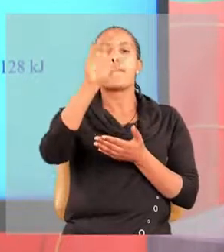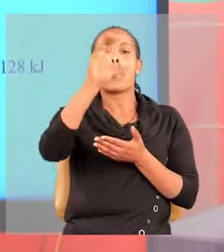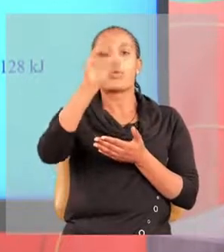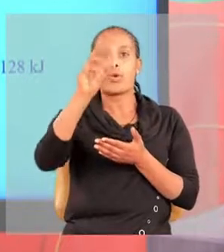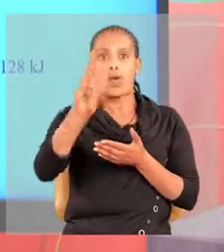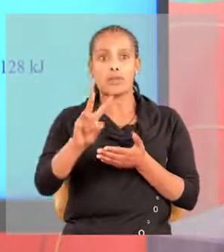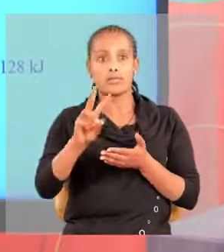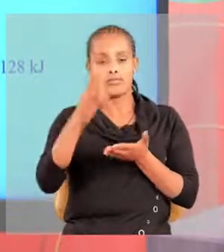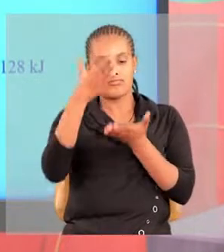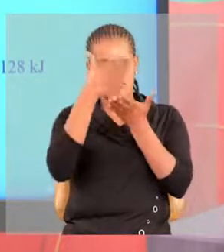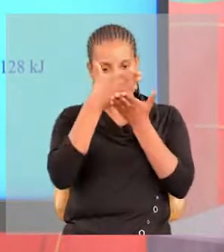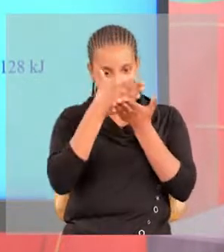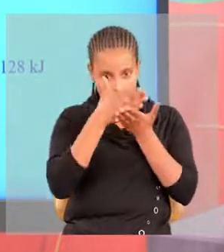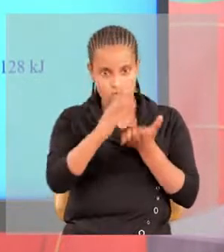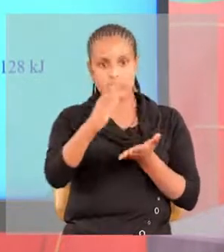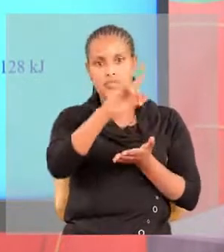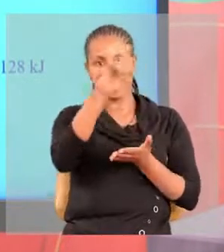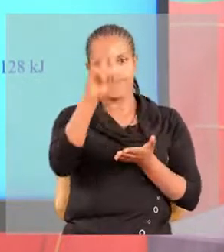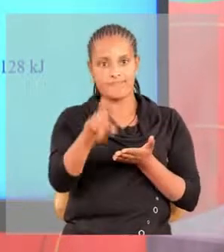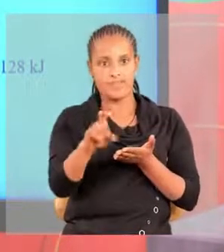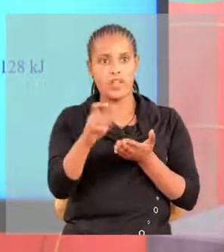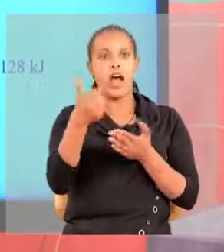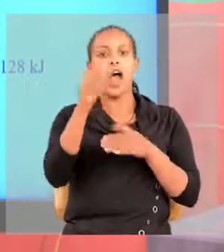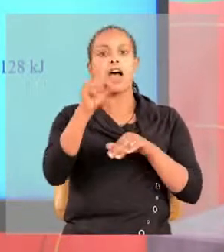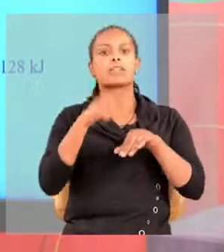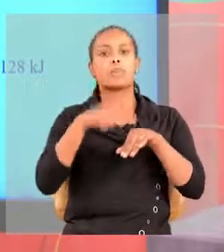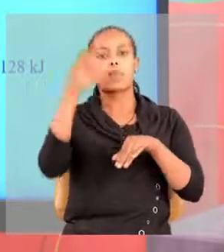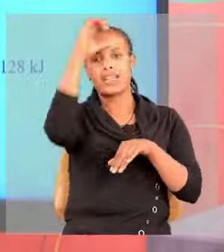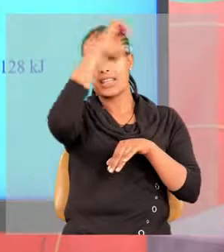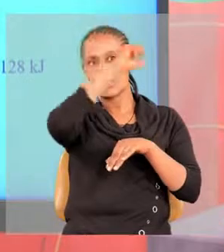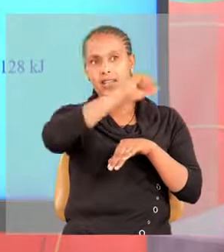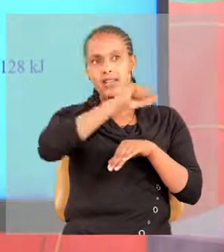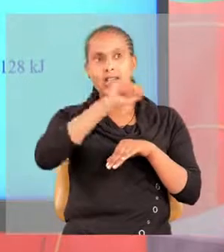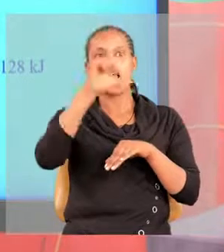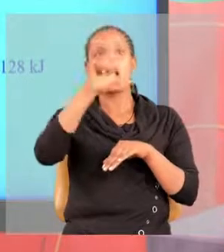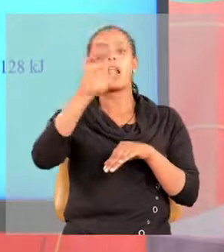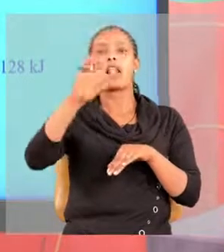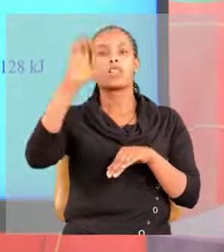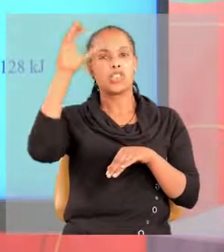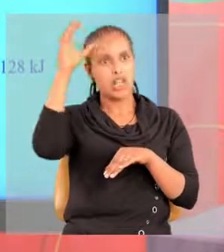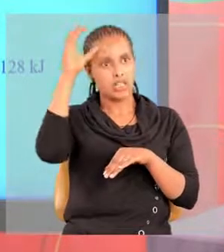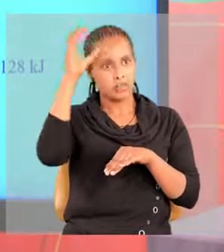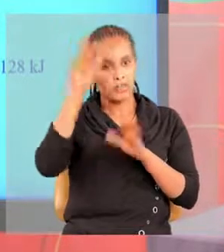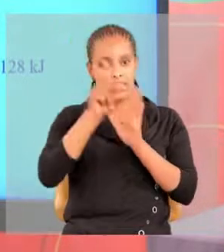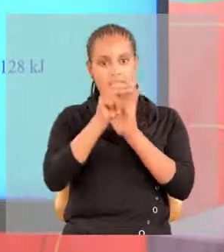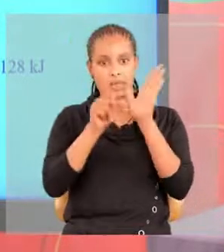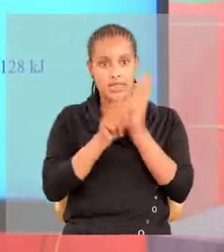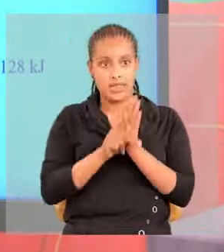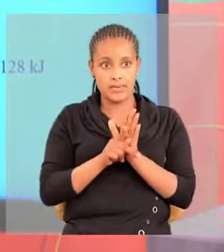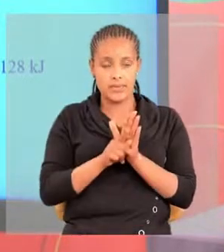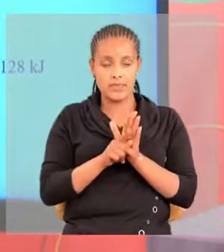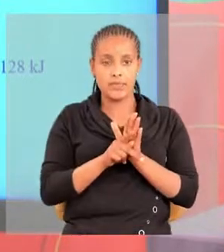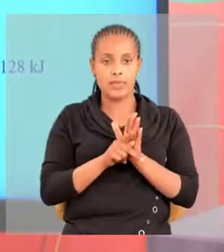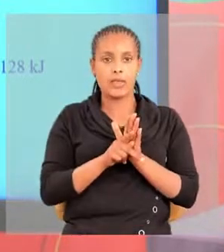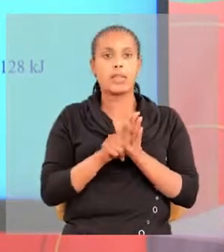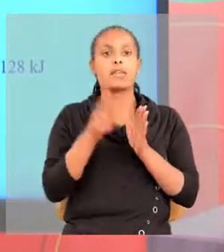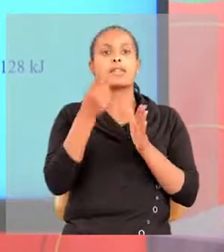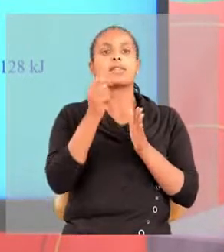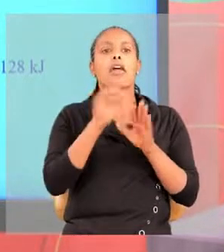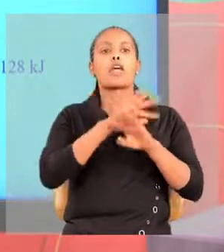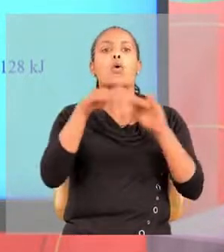is removed? As predicted by Le Chatelier's principle,